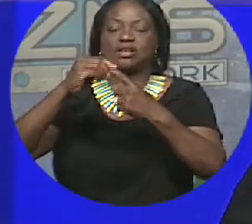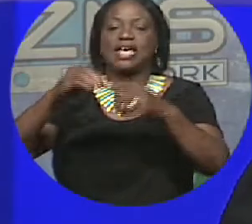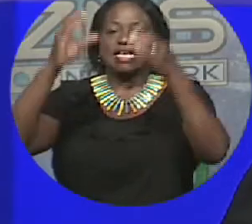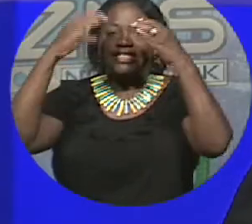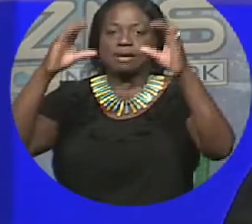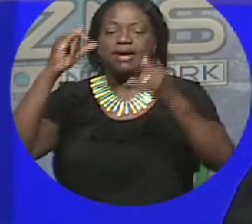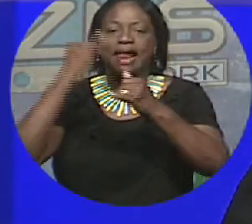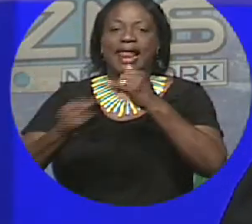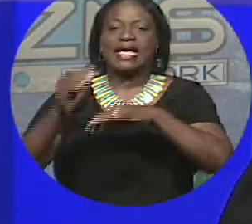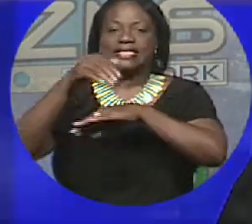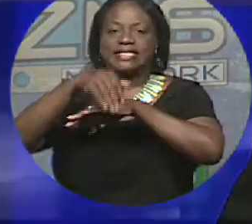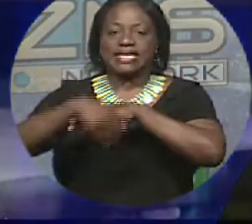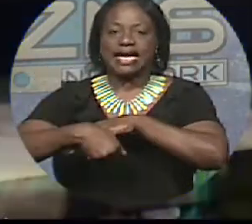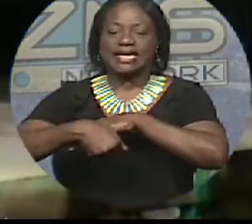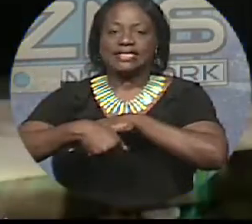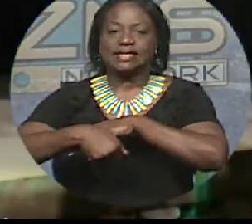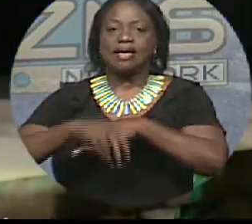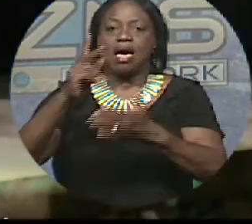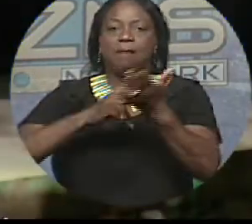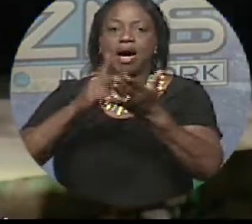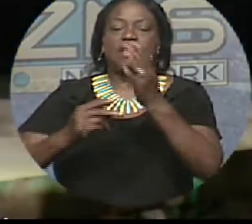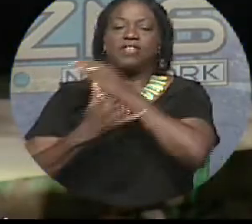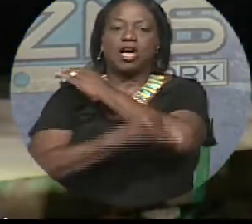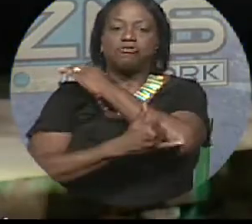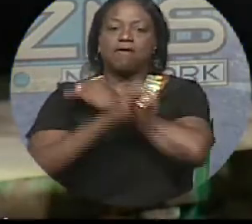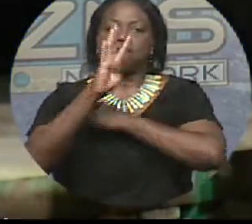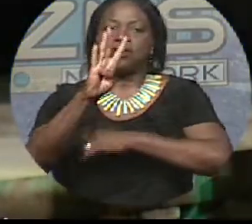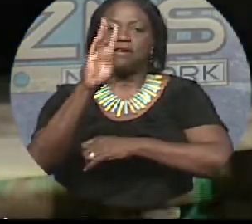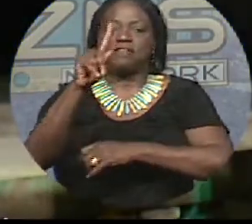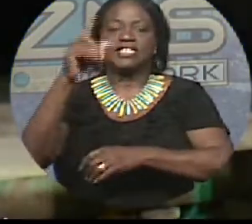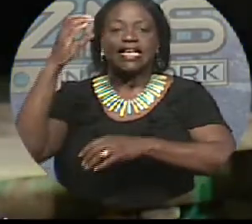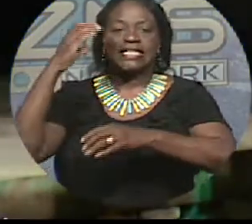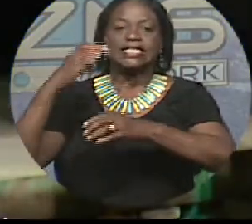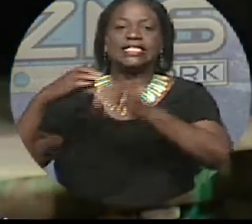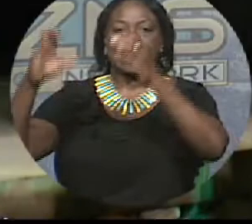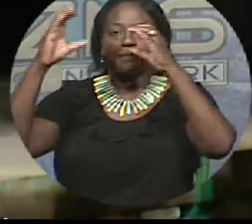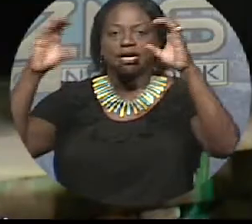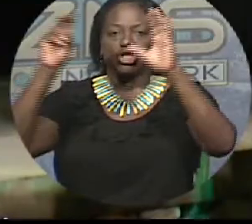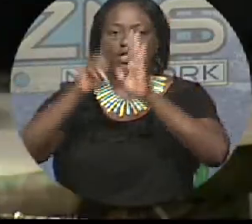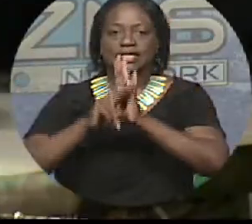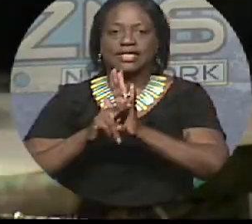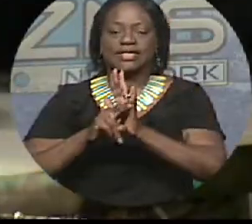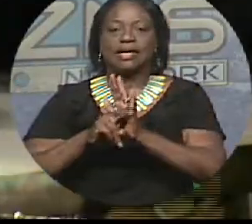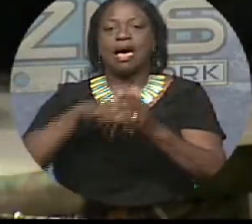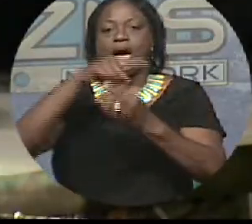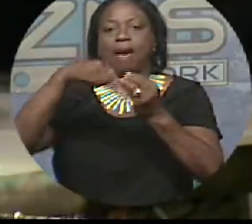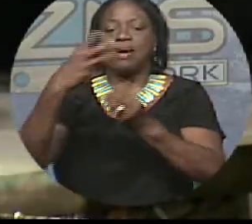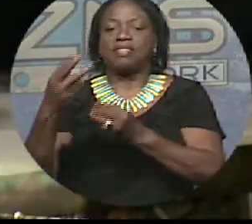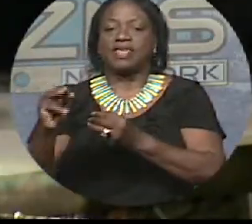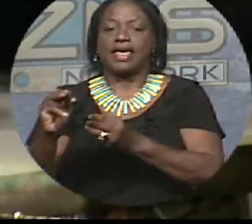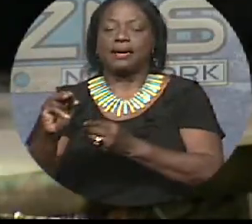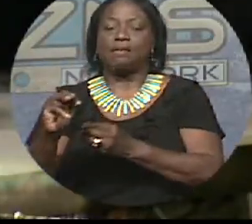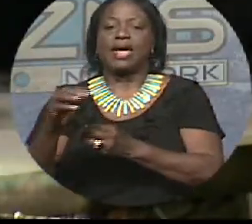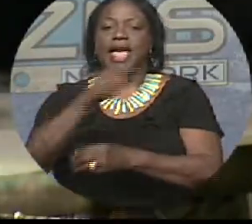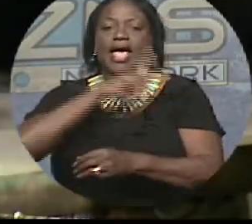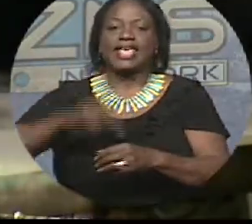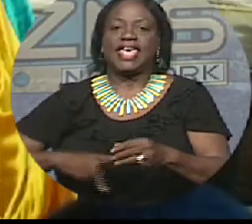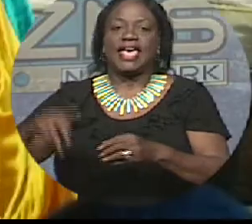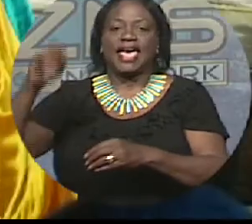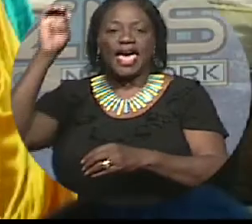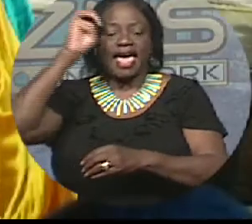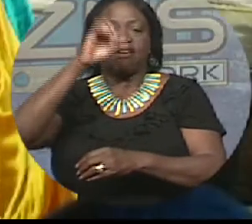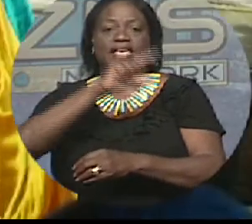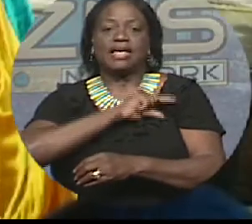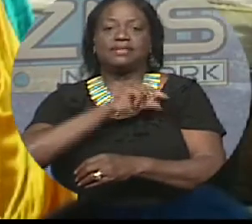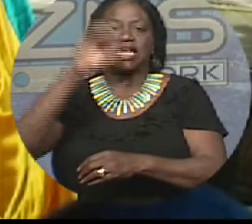evening. It's part of the country's 41st Independence celebrations. Among those honored for their cultural contributions was the late King Eric Gibson,